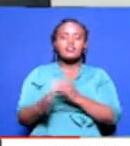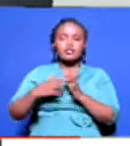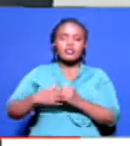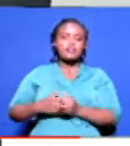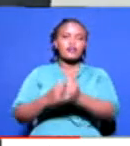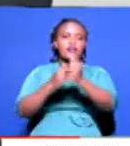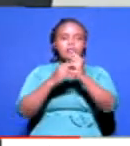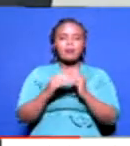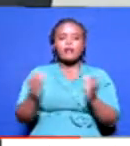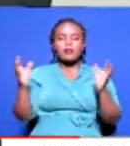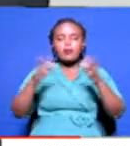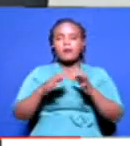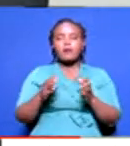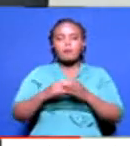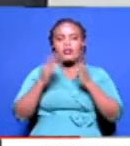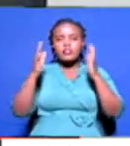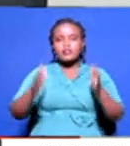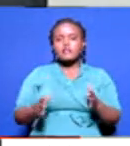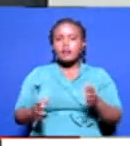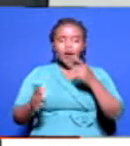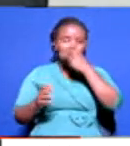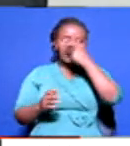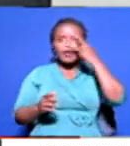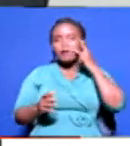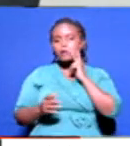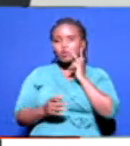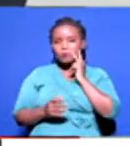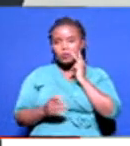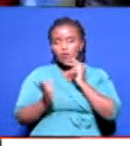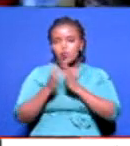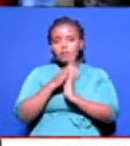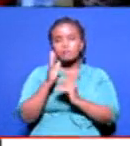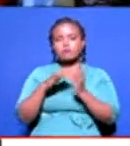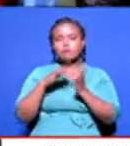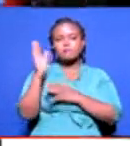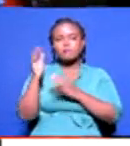the party leader Stephen Kalonzo Musyoka. Gishuki Washira reports.